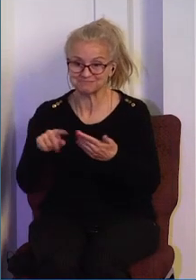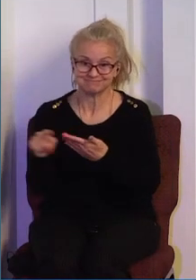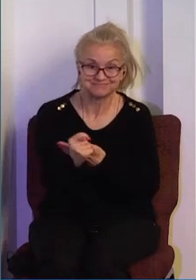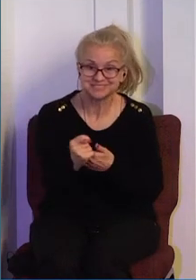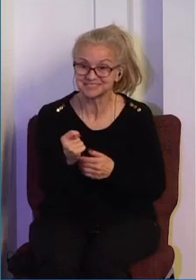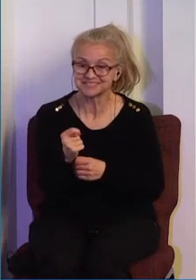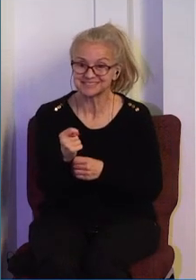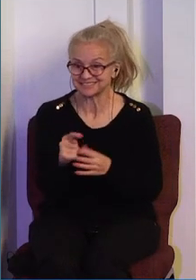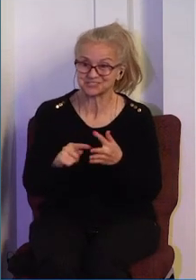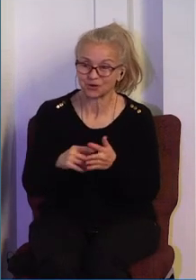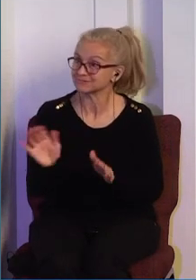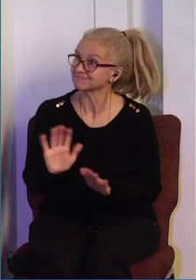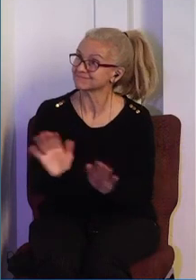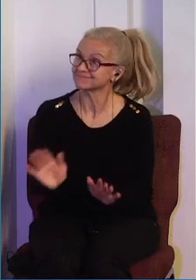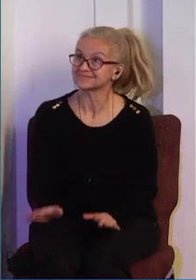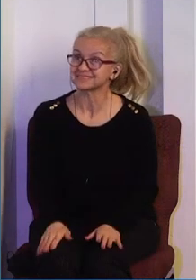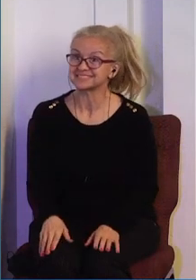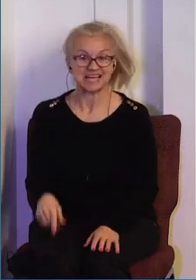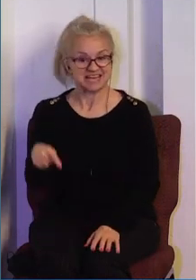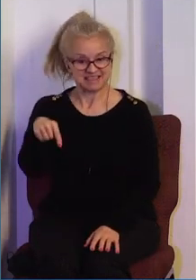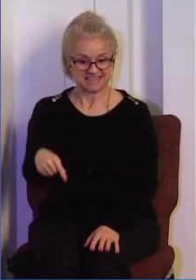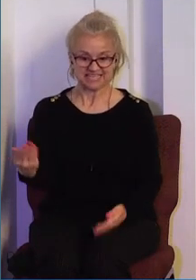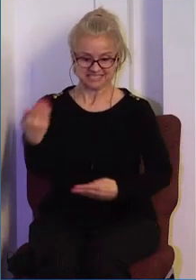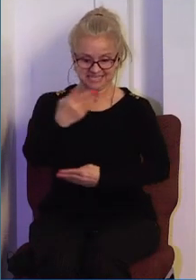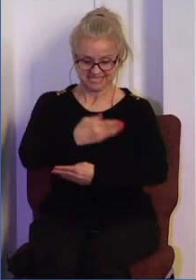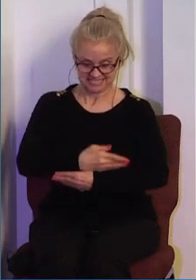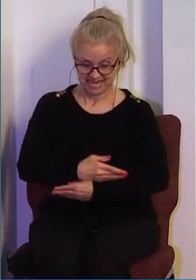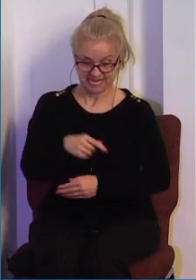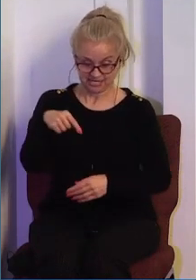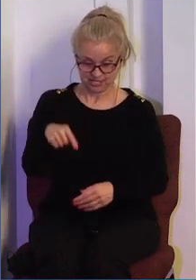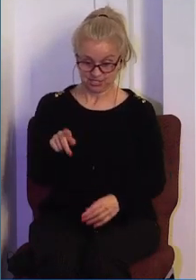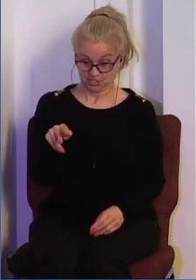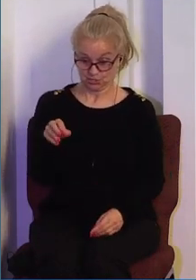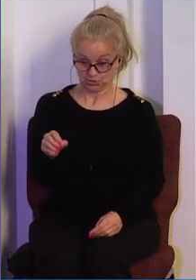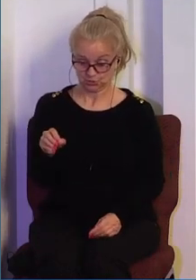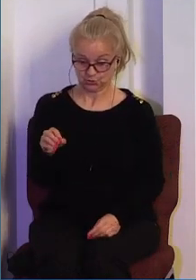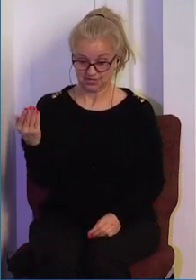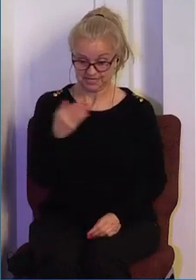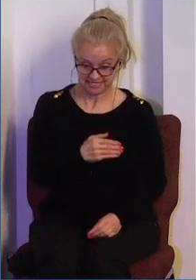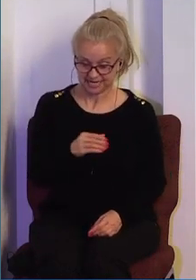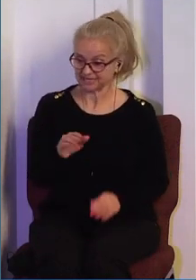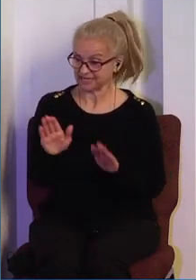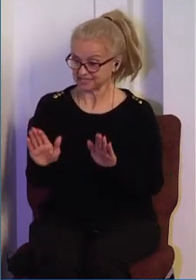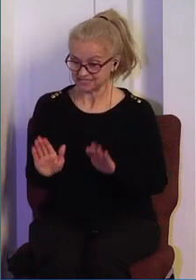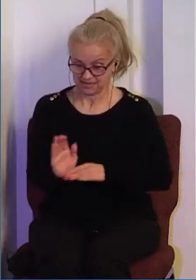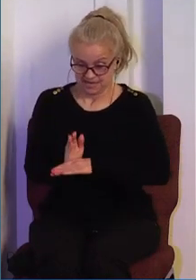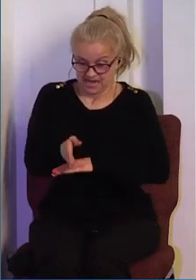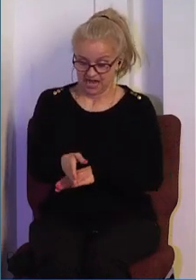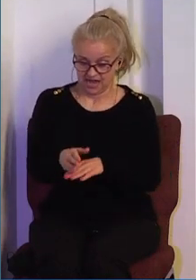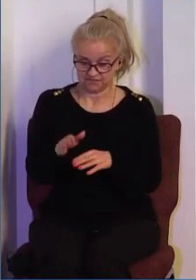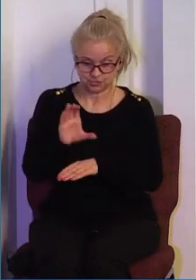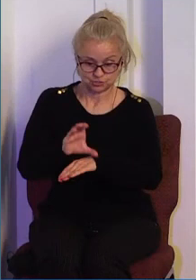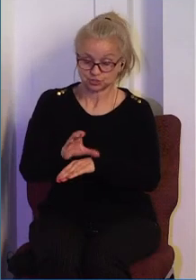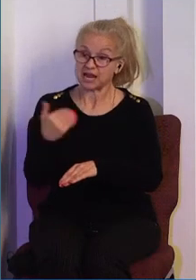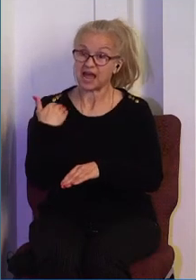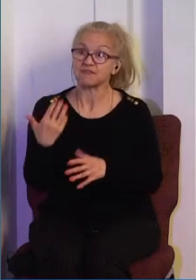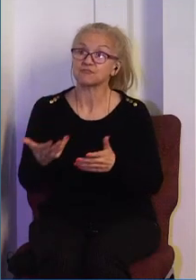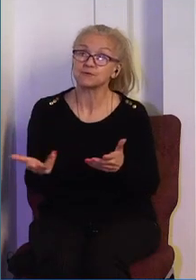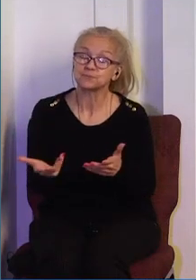start. This day, today, Sunday, after church, we will have